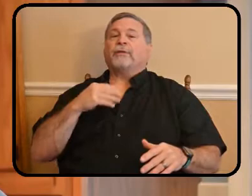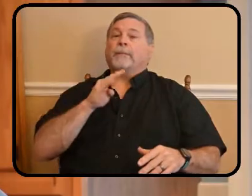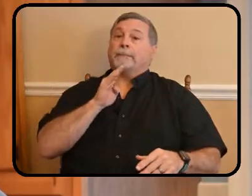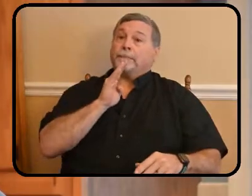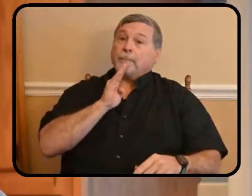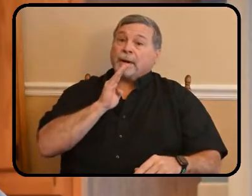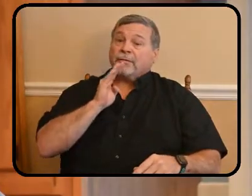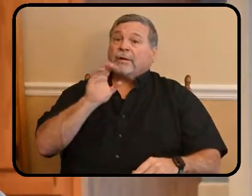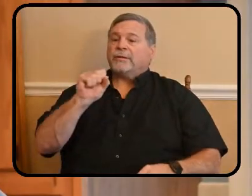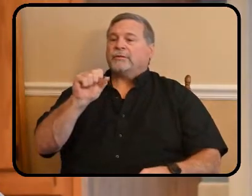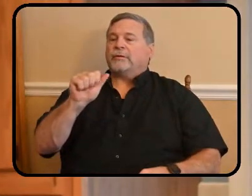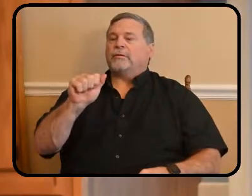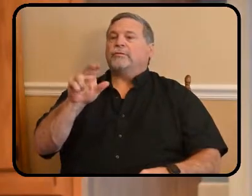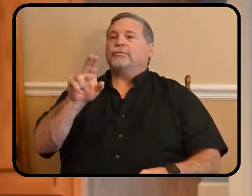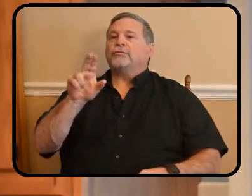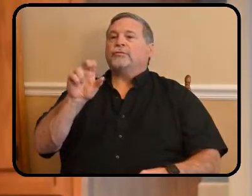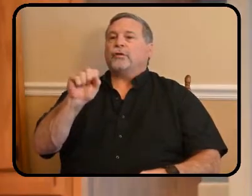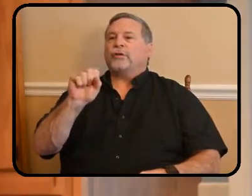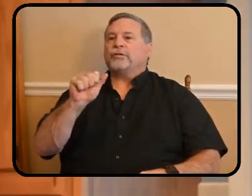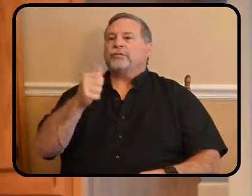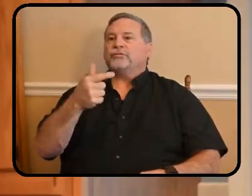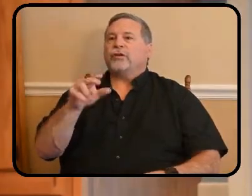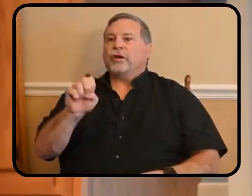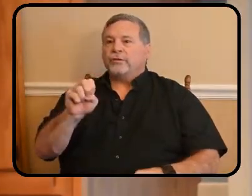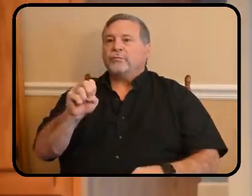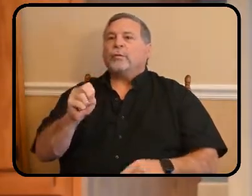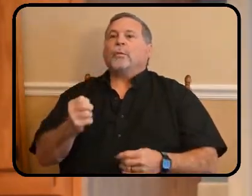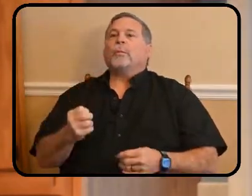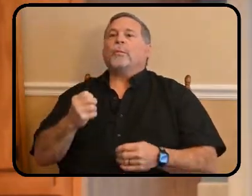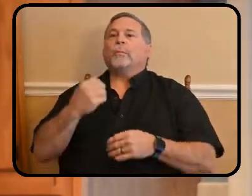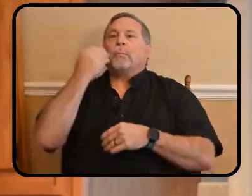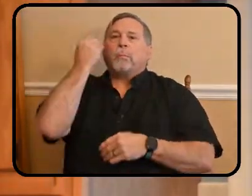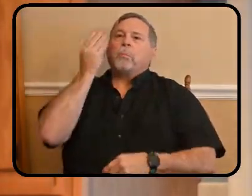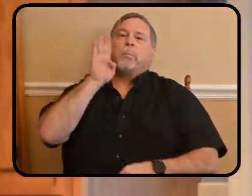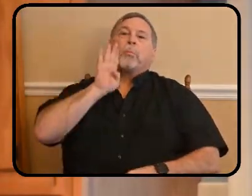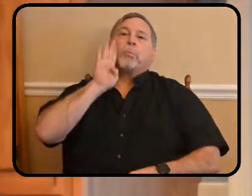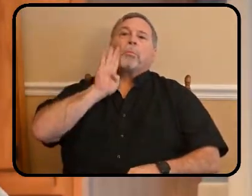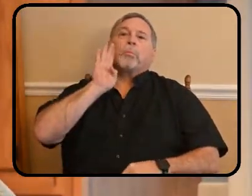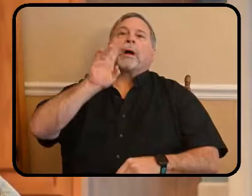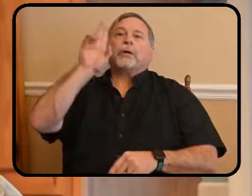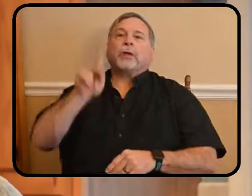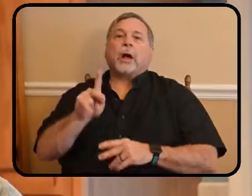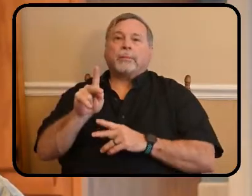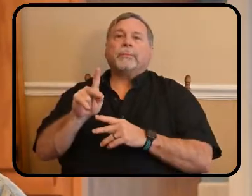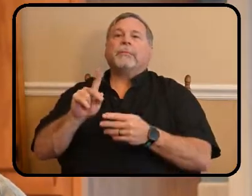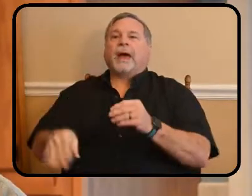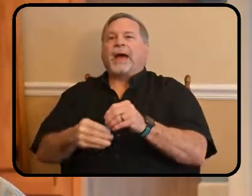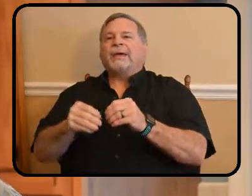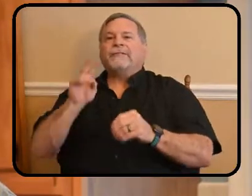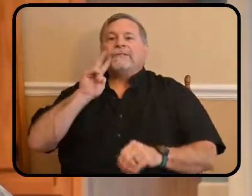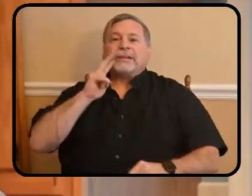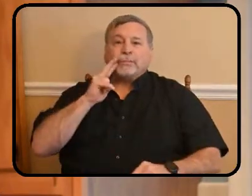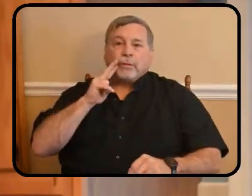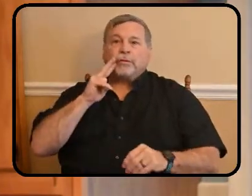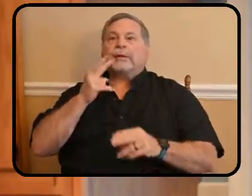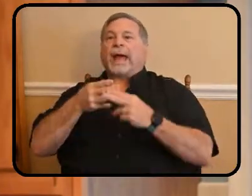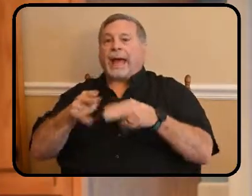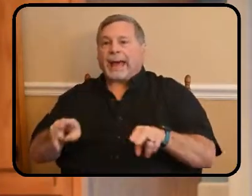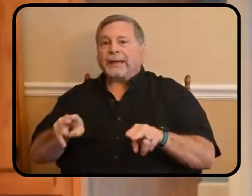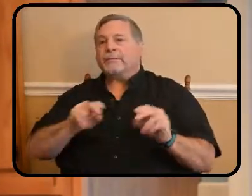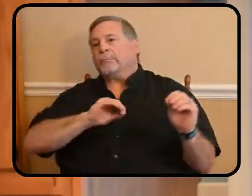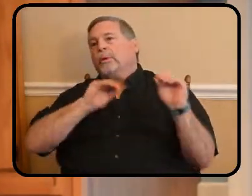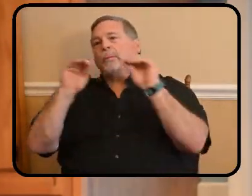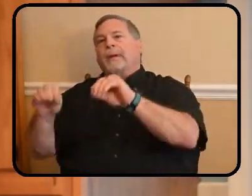that just browned up here in the other skillet. And then we're going to add a few vegetables and some eggs to that. Pop it back in the